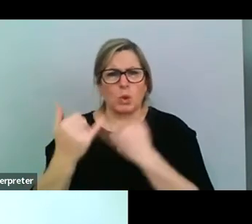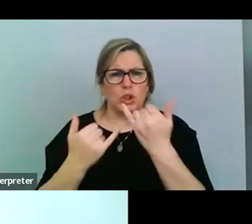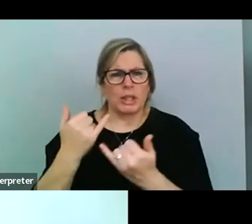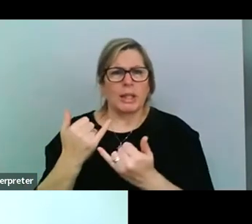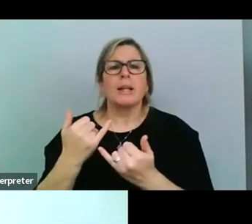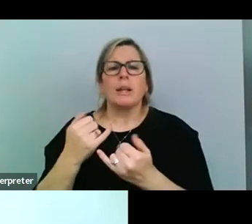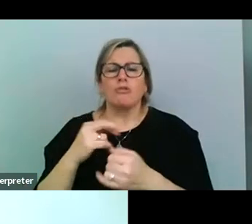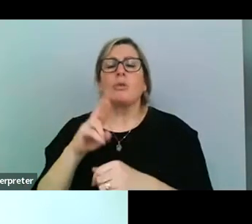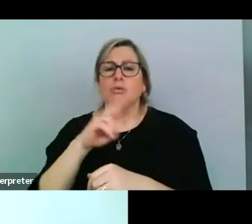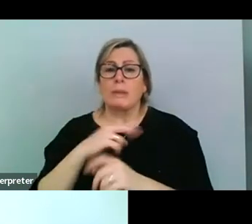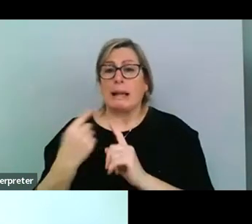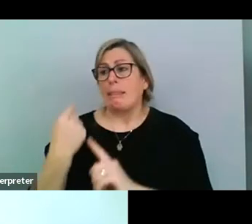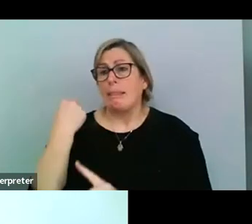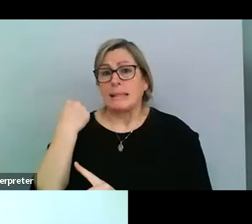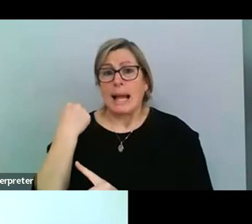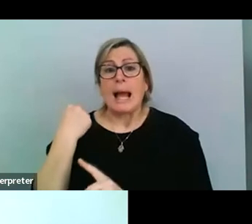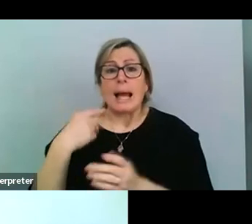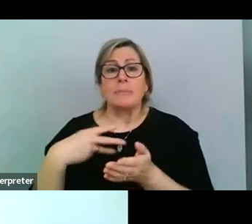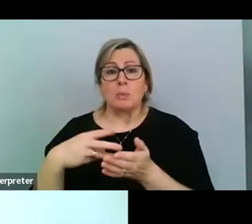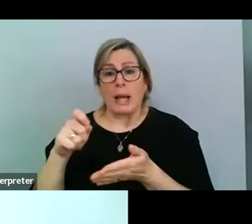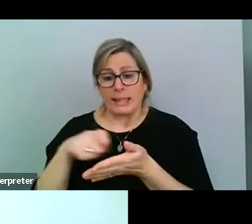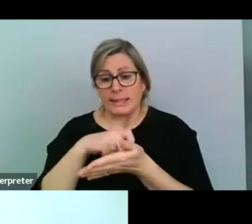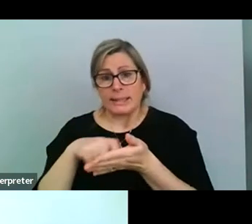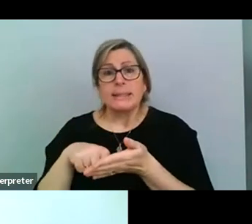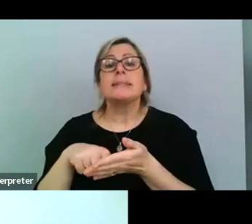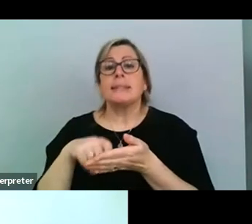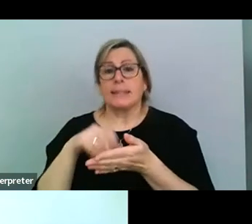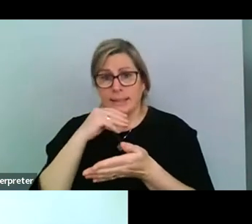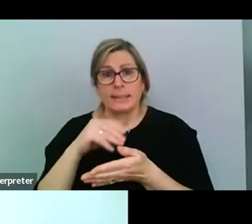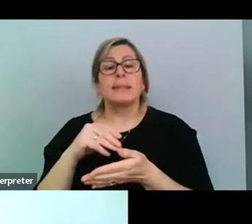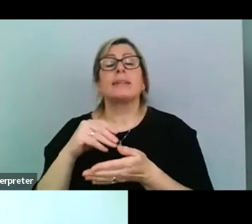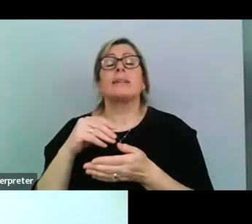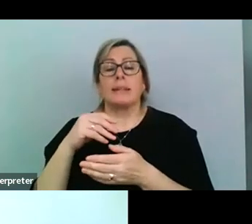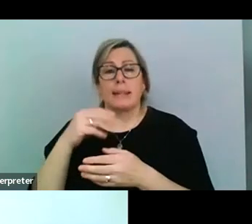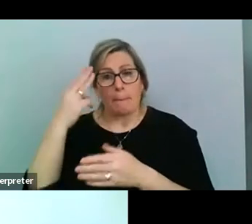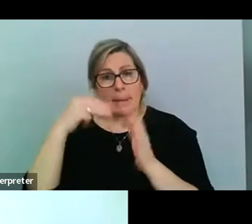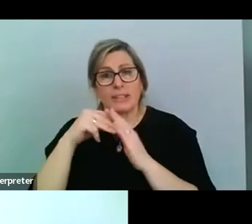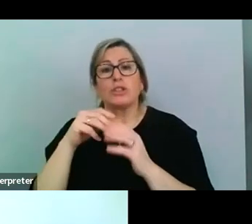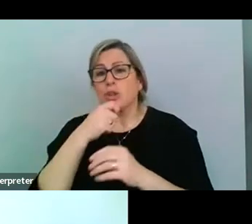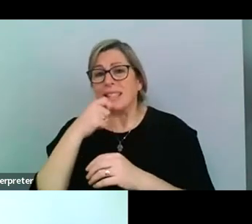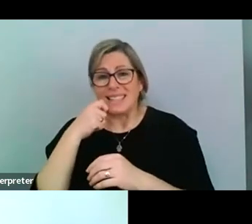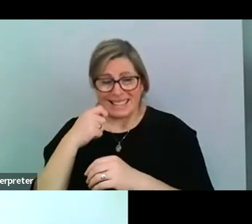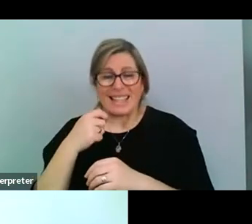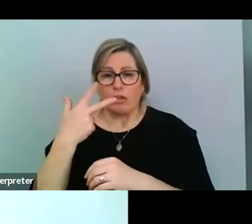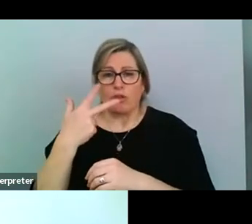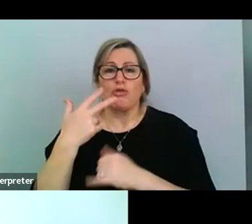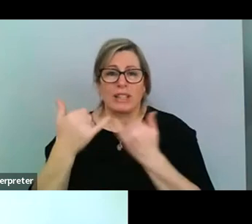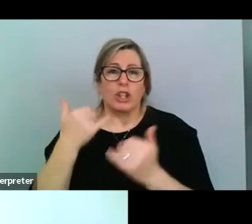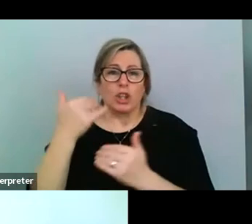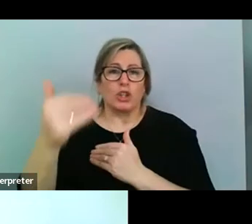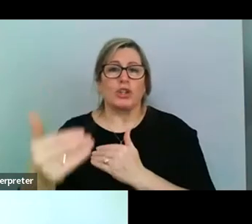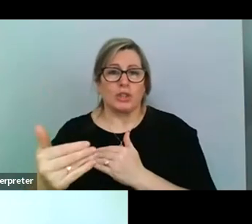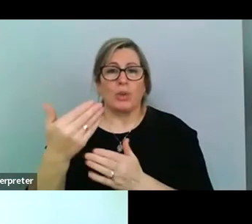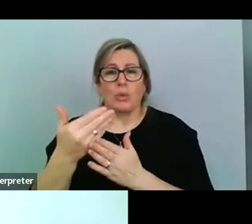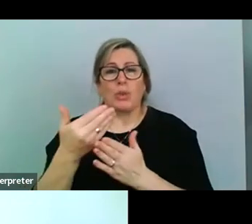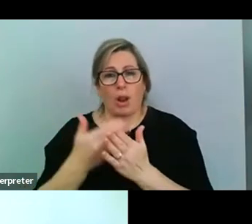out at the time that the minister would review the law after 3 years from the commencement of the law. So the law did